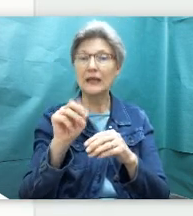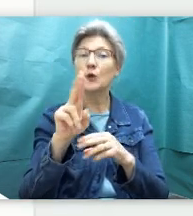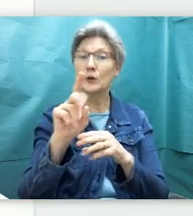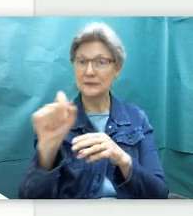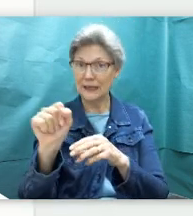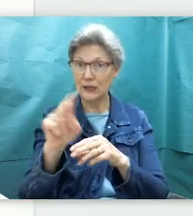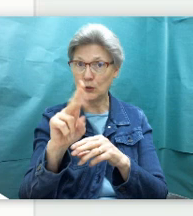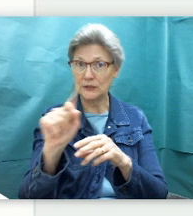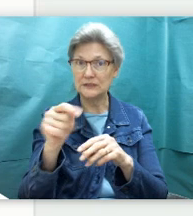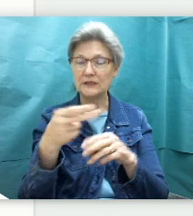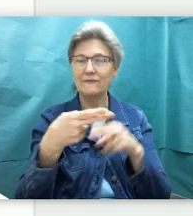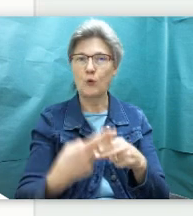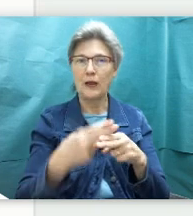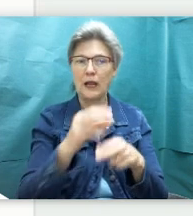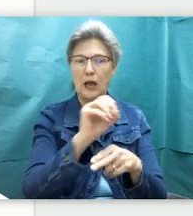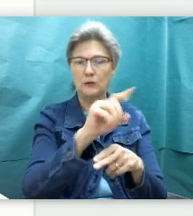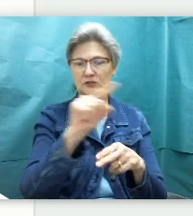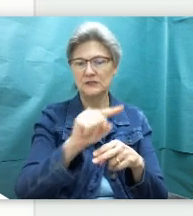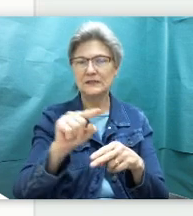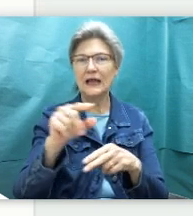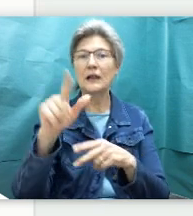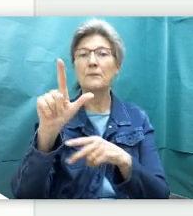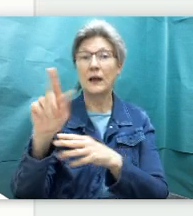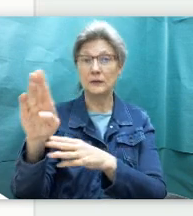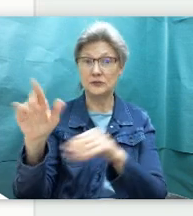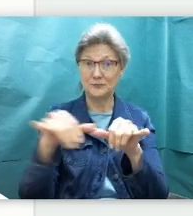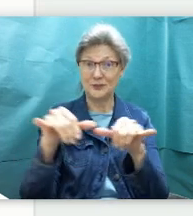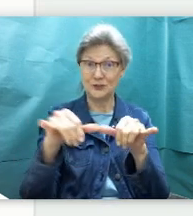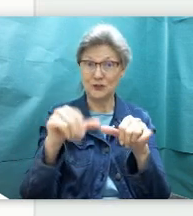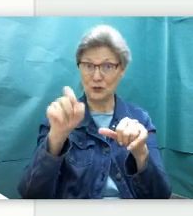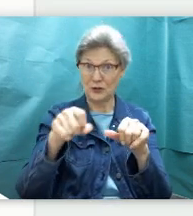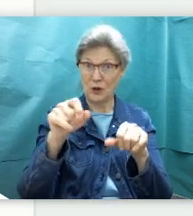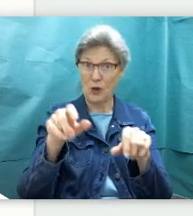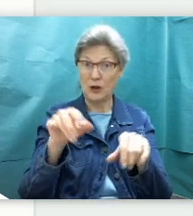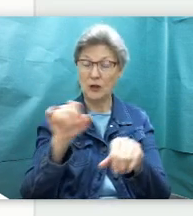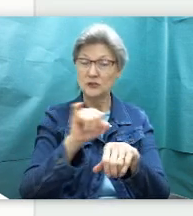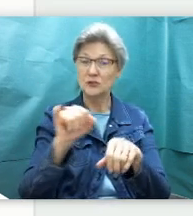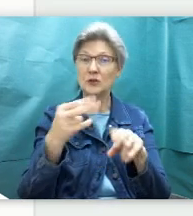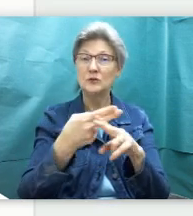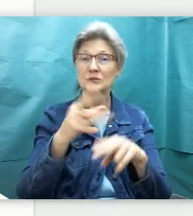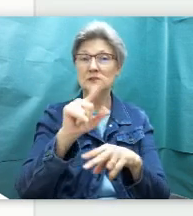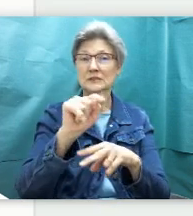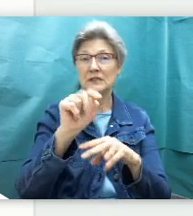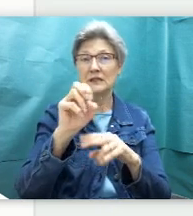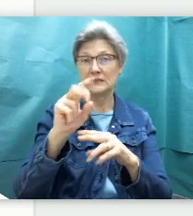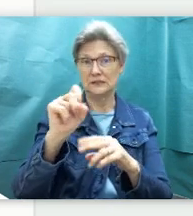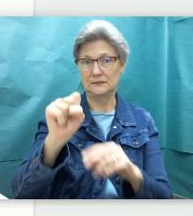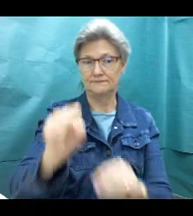ounces and pounds to measure. Don't forget, you can also use tons to measure.